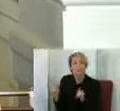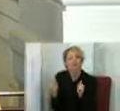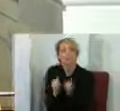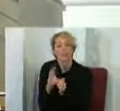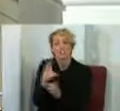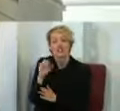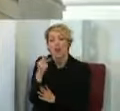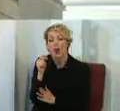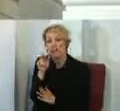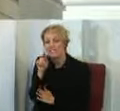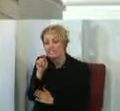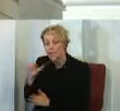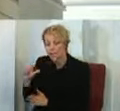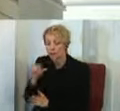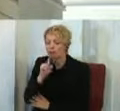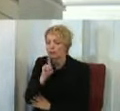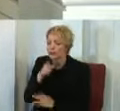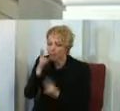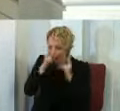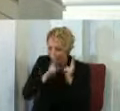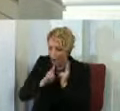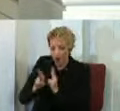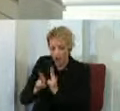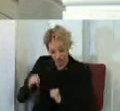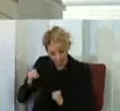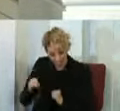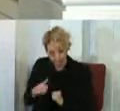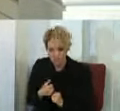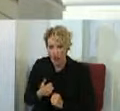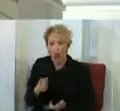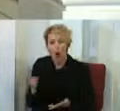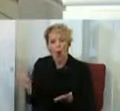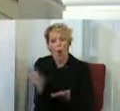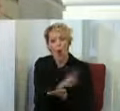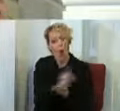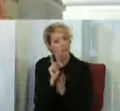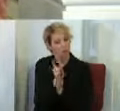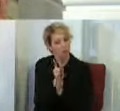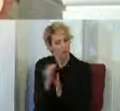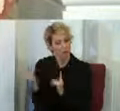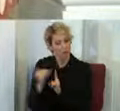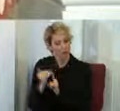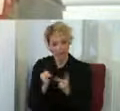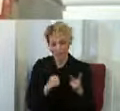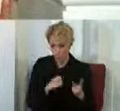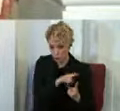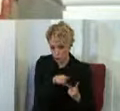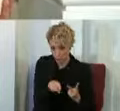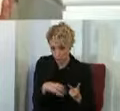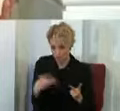truly honor Jesus. And this is our holy moment. And I'm reminded that we have two offerings today.